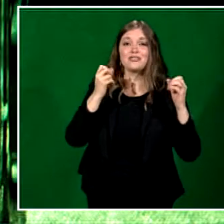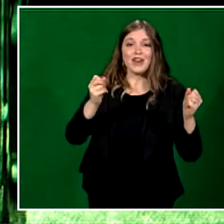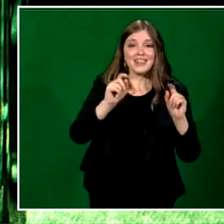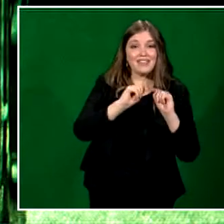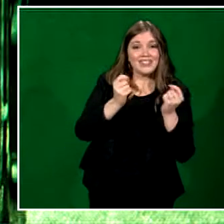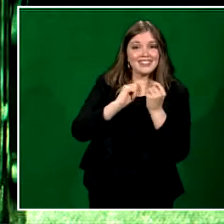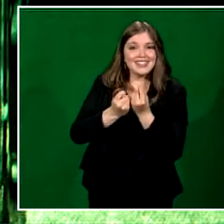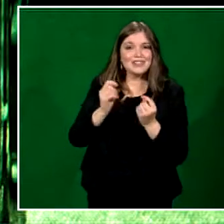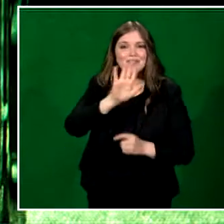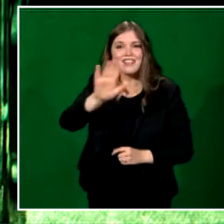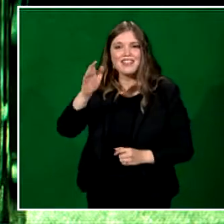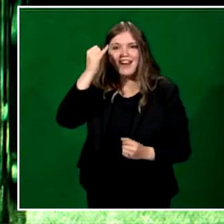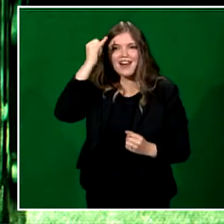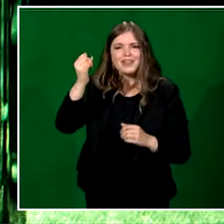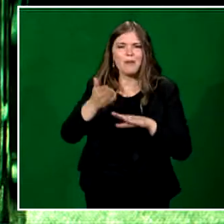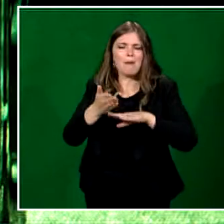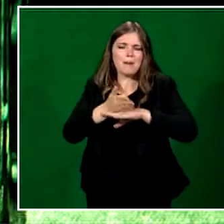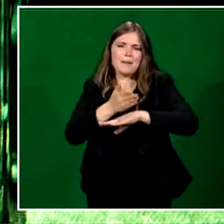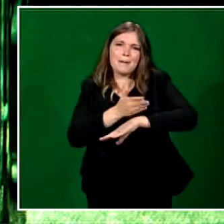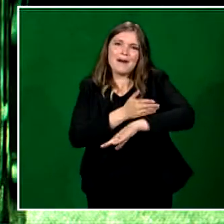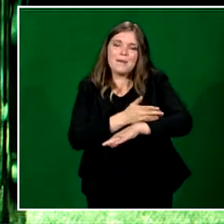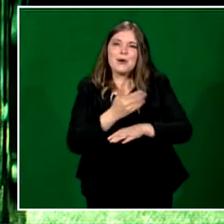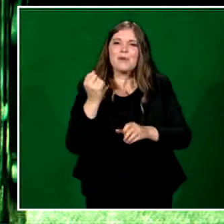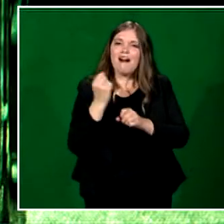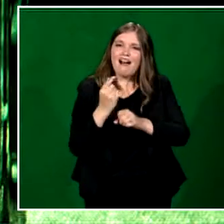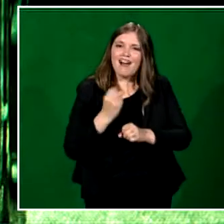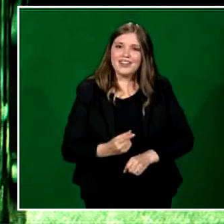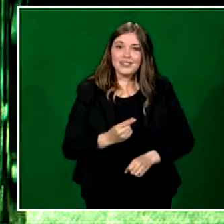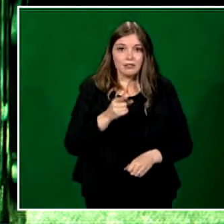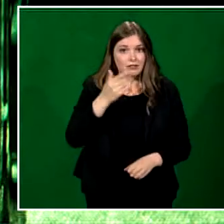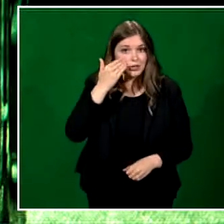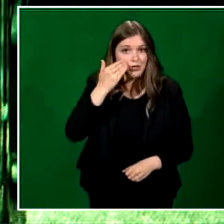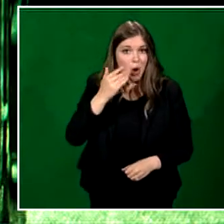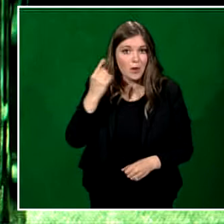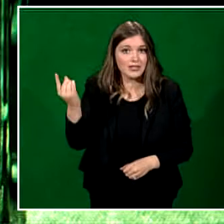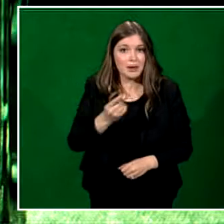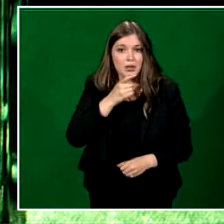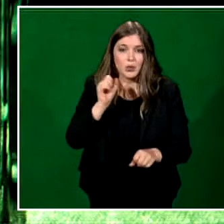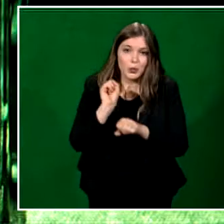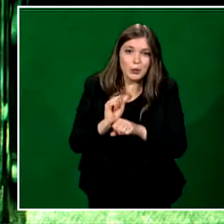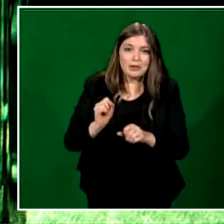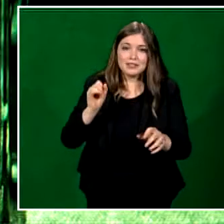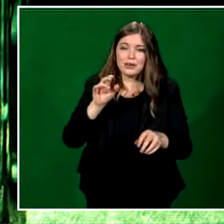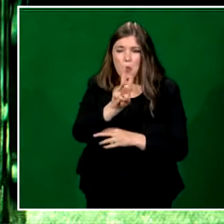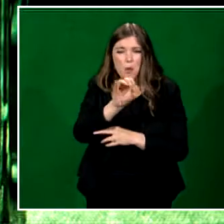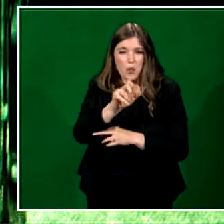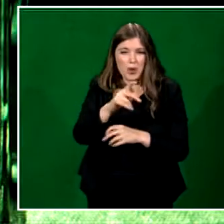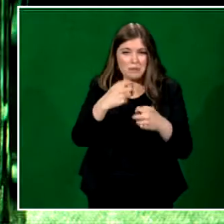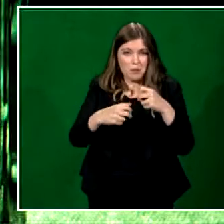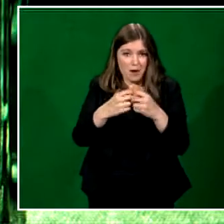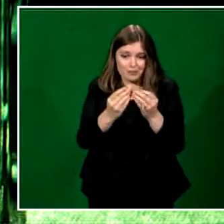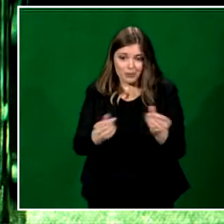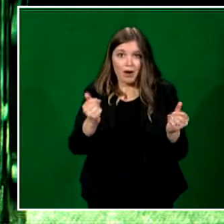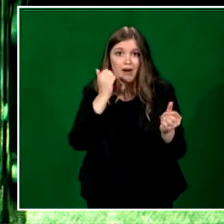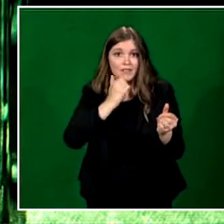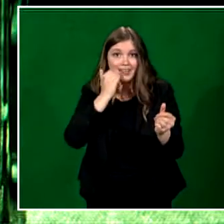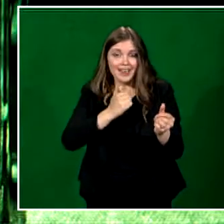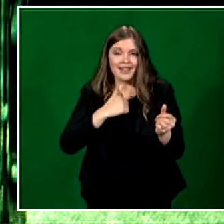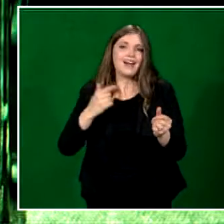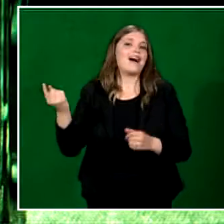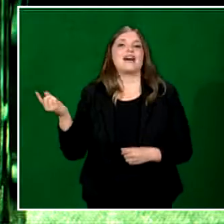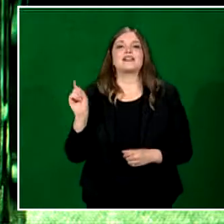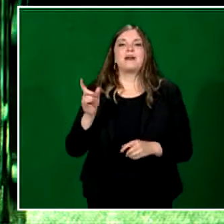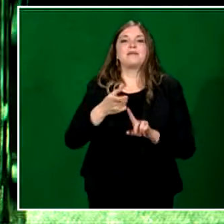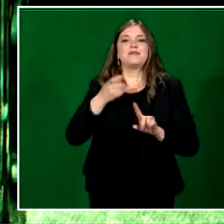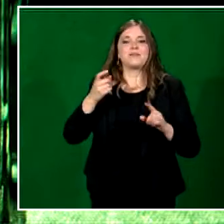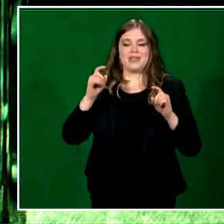their ideas grow each year. And as you know, as someone who works to tackle wicked problems every day, I always come away from this event